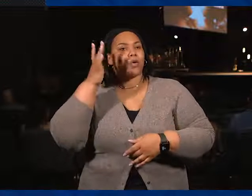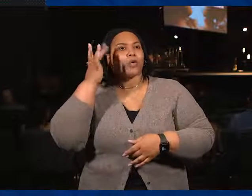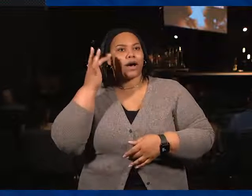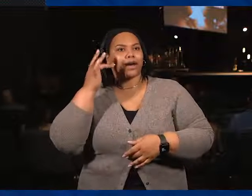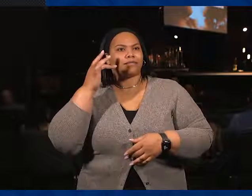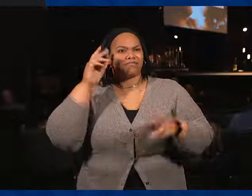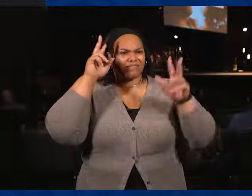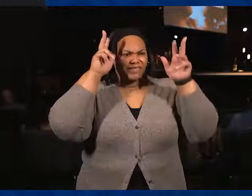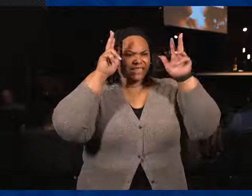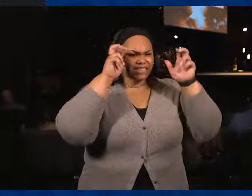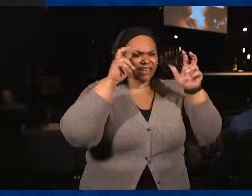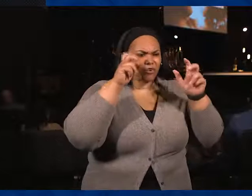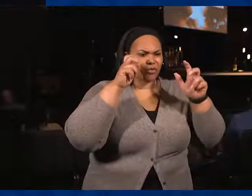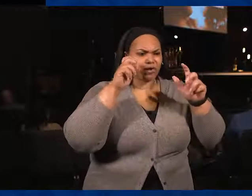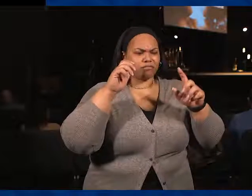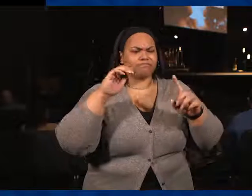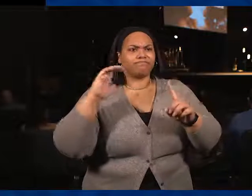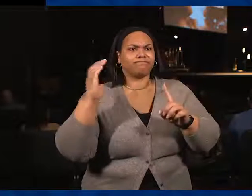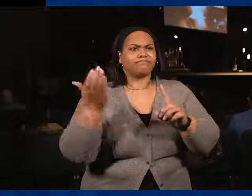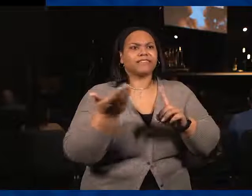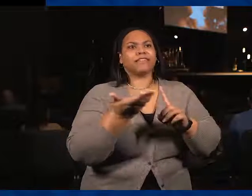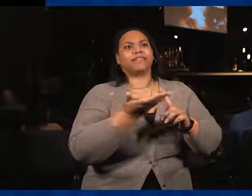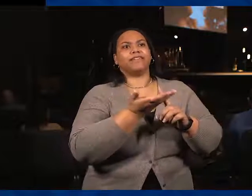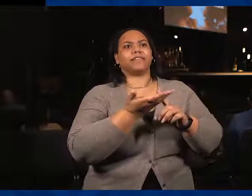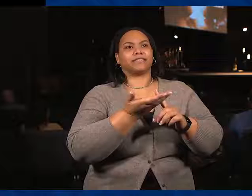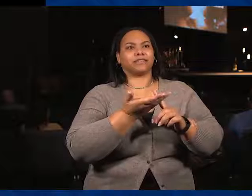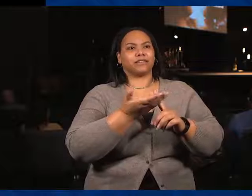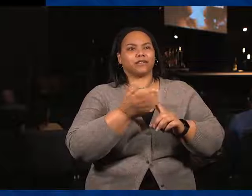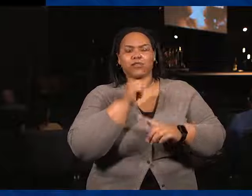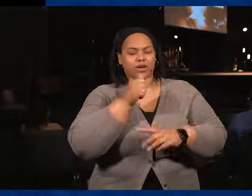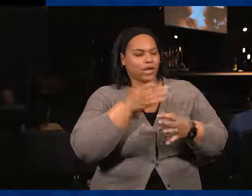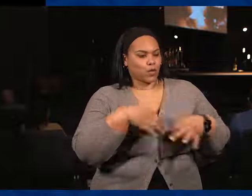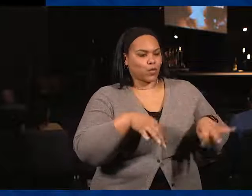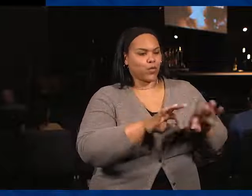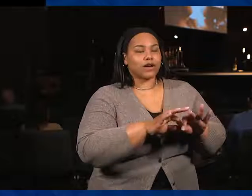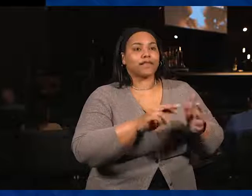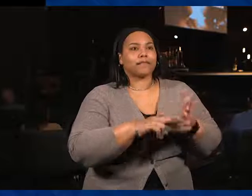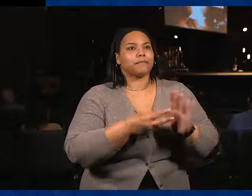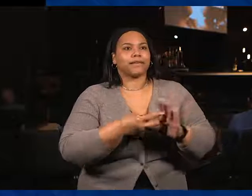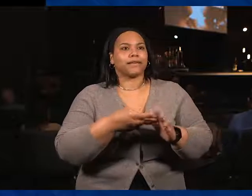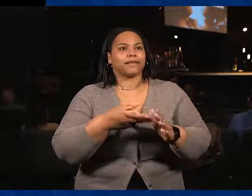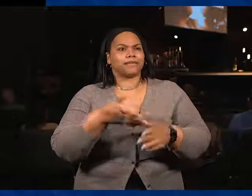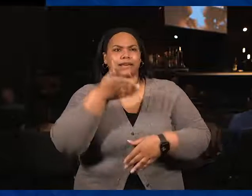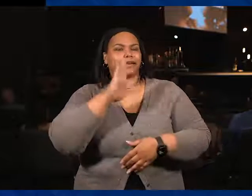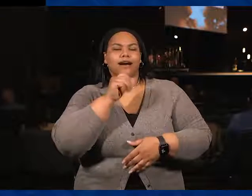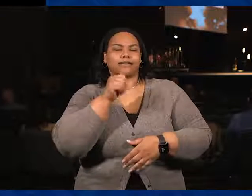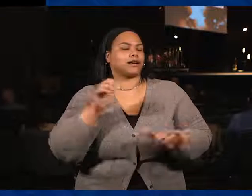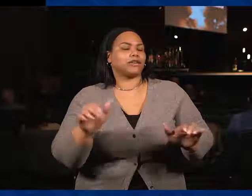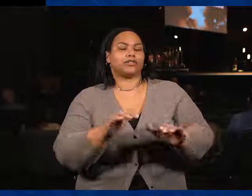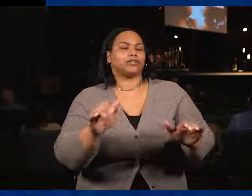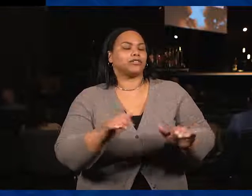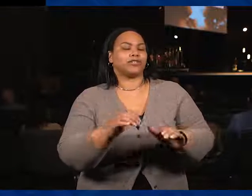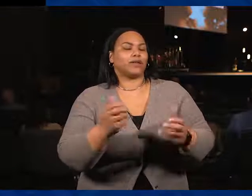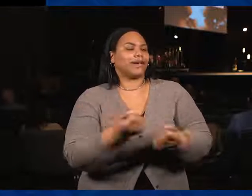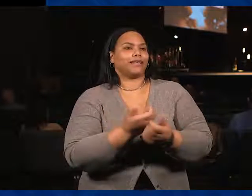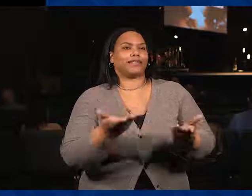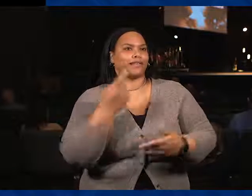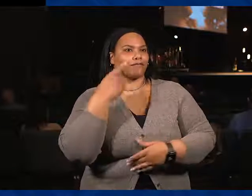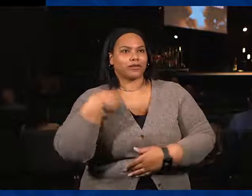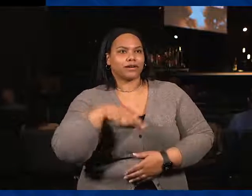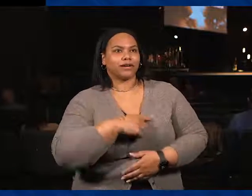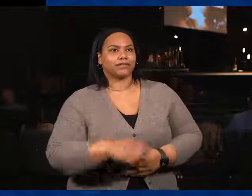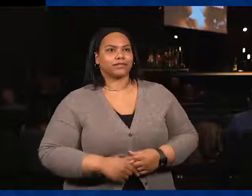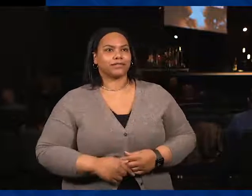us that when we're unworthy, God is not going to do anything for us. When you and I have great faith in